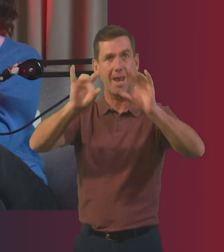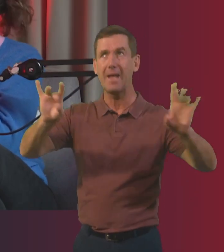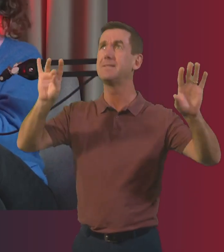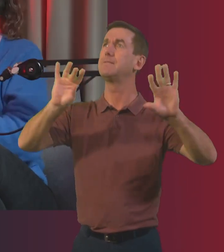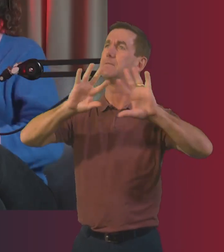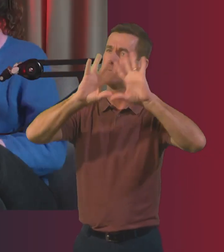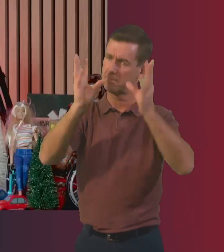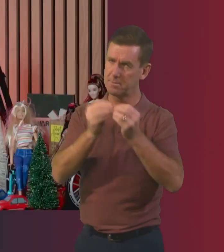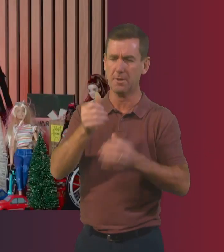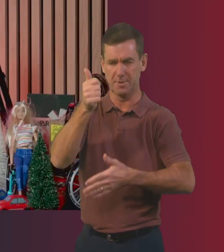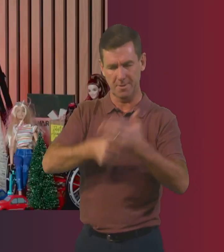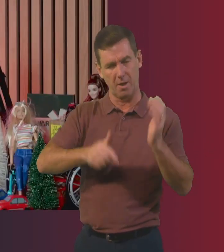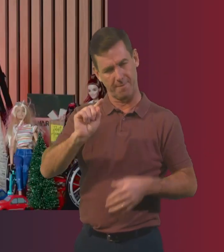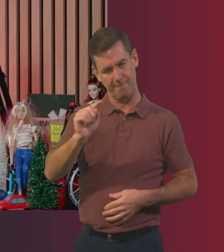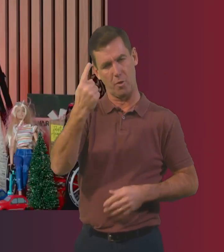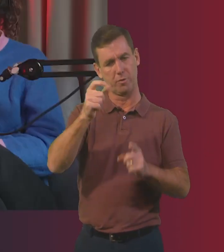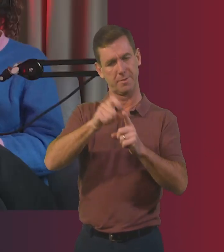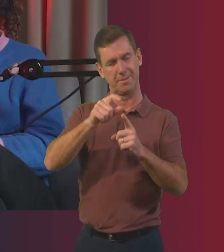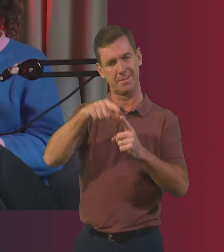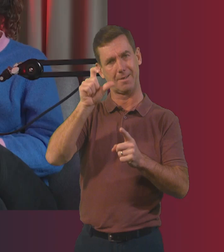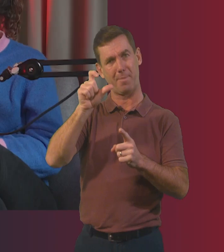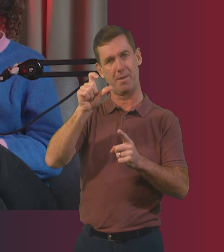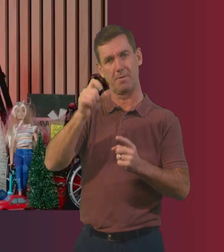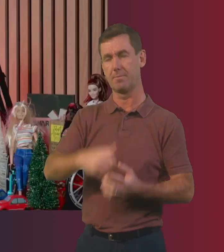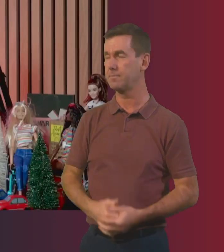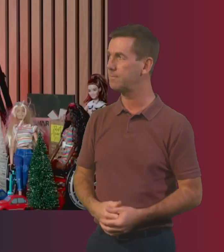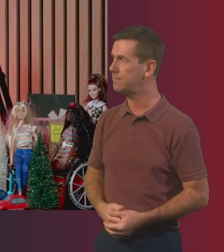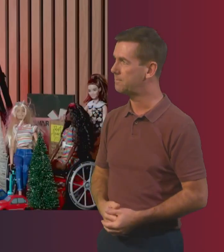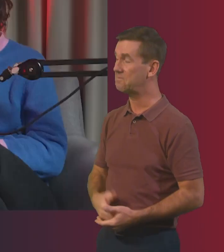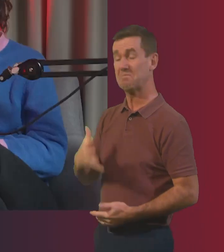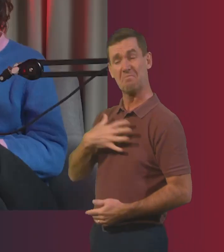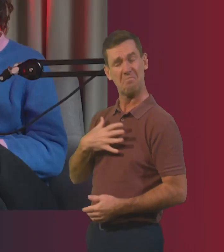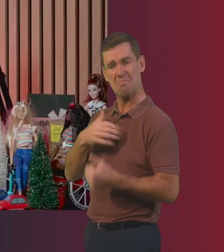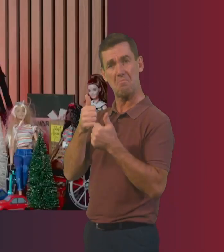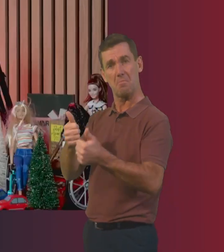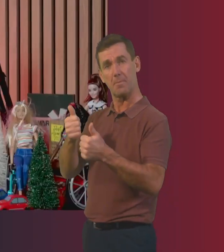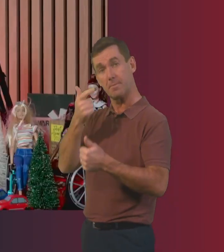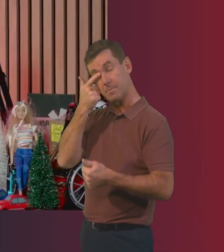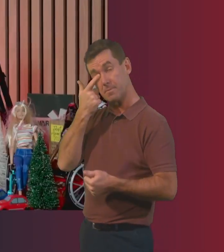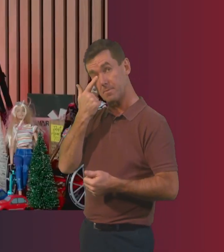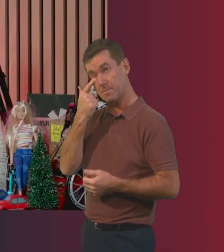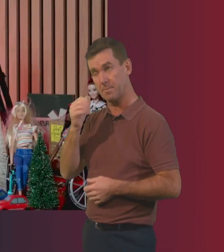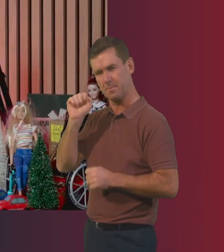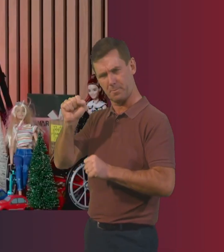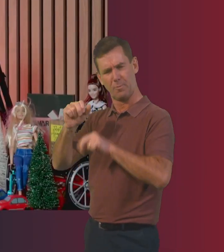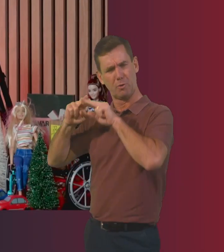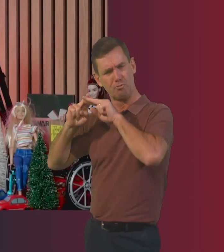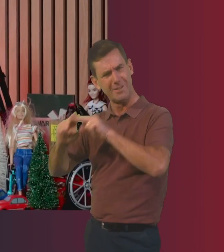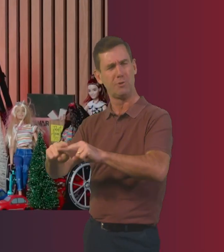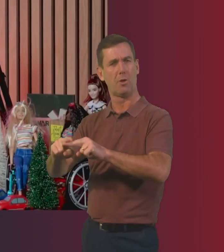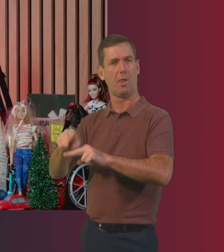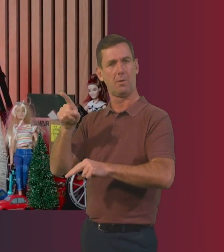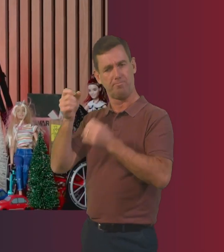1st of December. Okay, Then that's go okay. crazy. Yeah. Yeah. Same goes the Yeah. calendar. I do. yes. Oh, okay, yeah, traditionalist. No, I